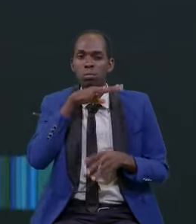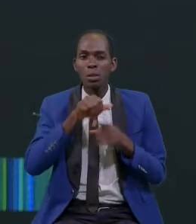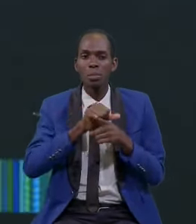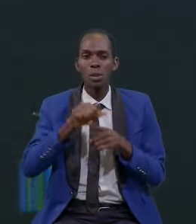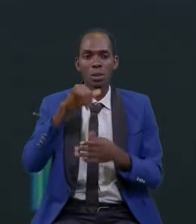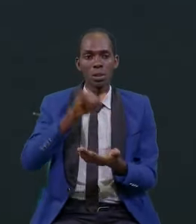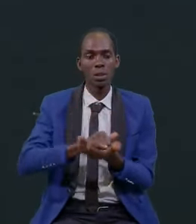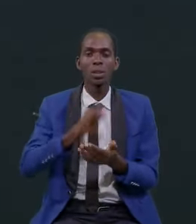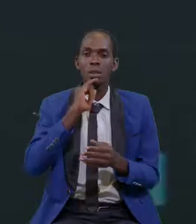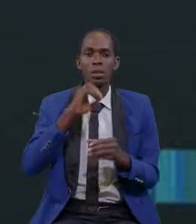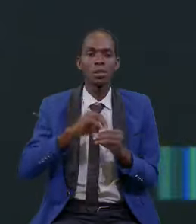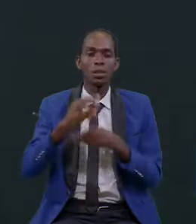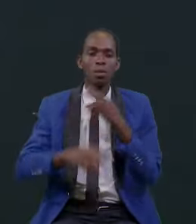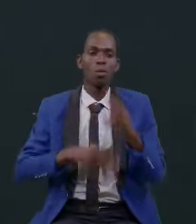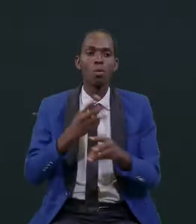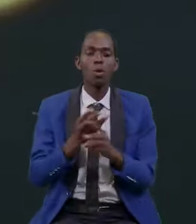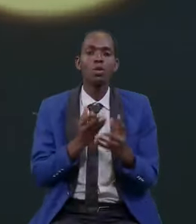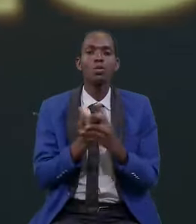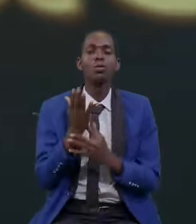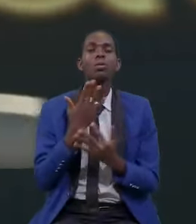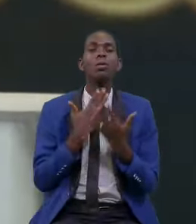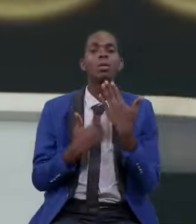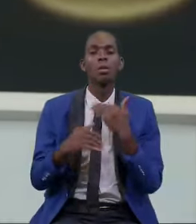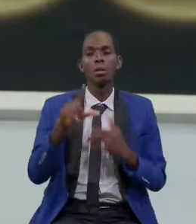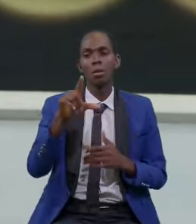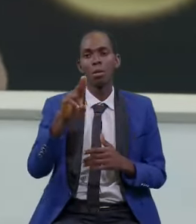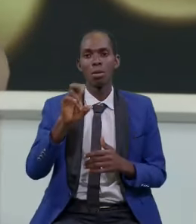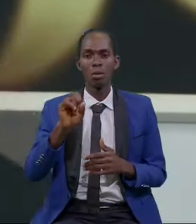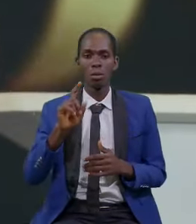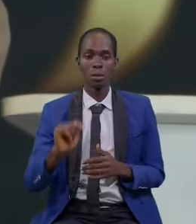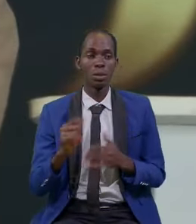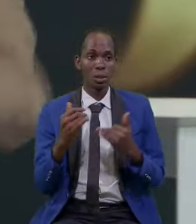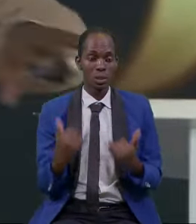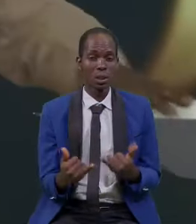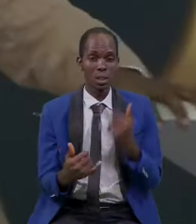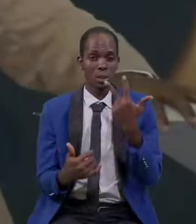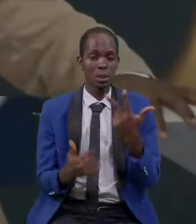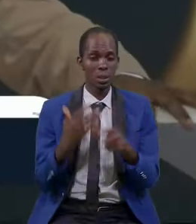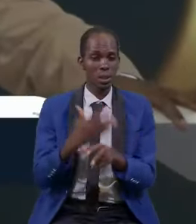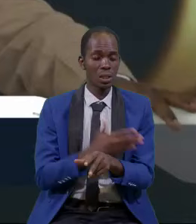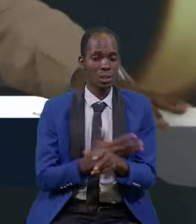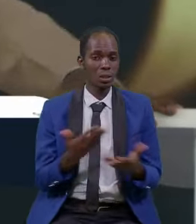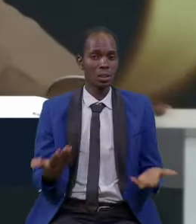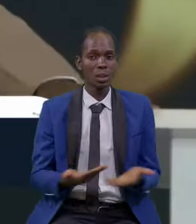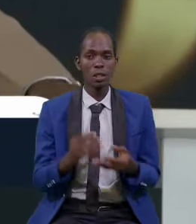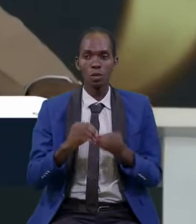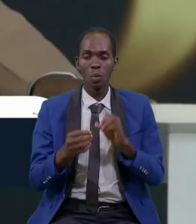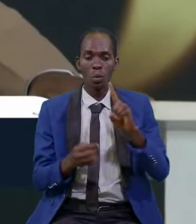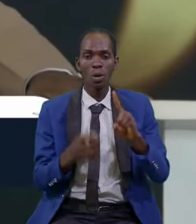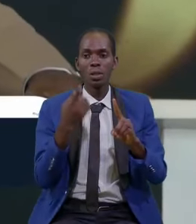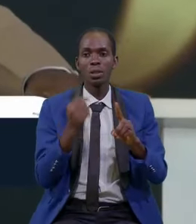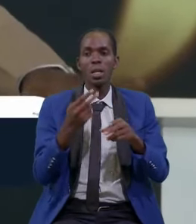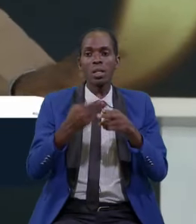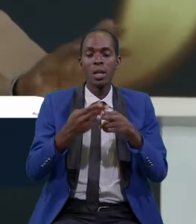world through lust. Look at three things here. Number one, we're looking at the name above